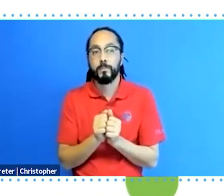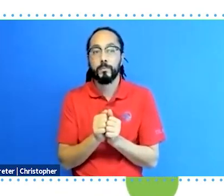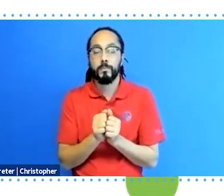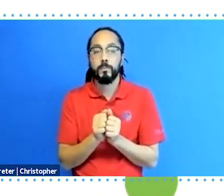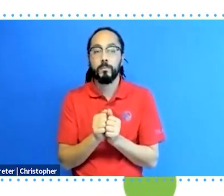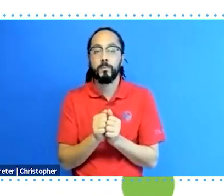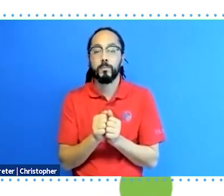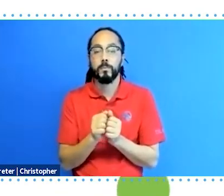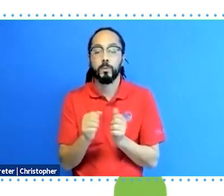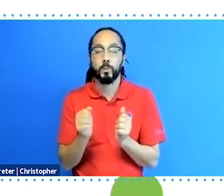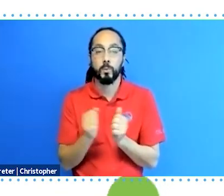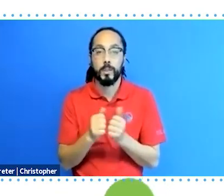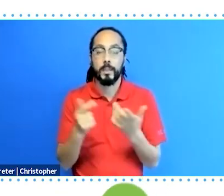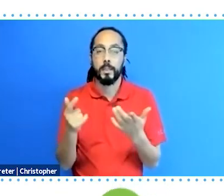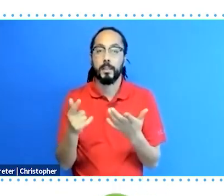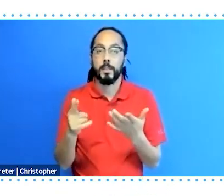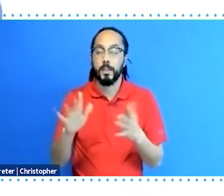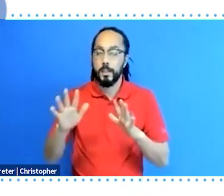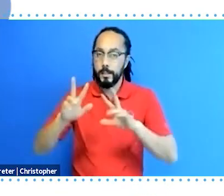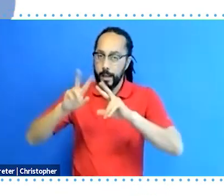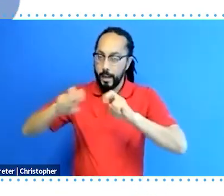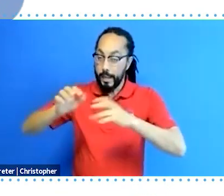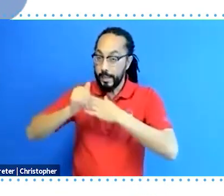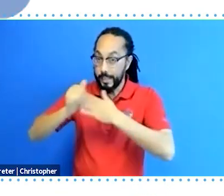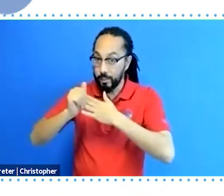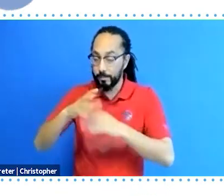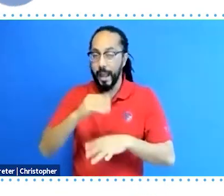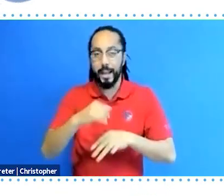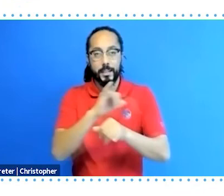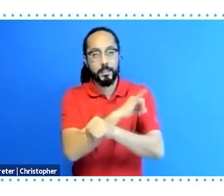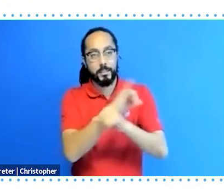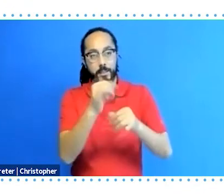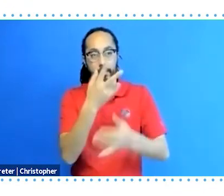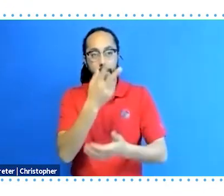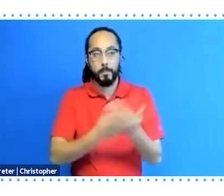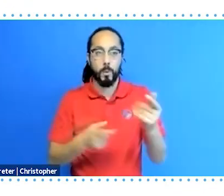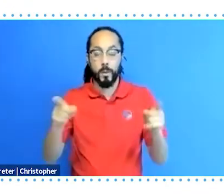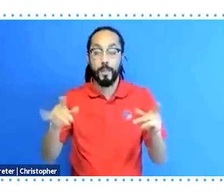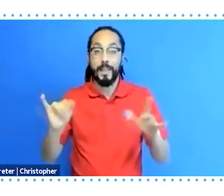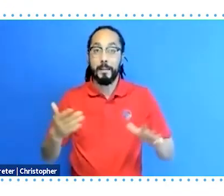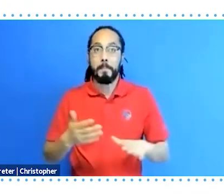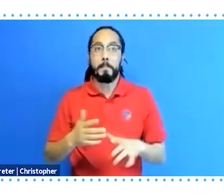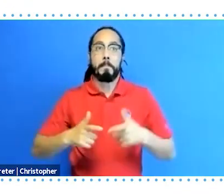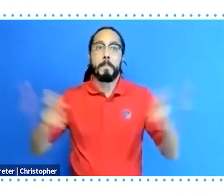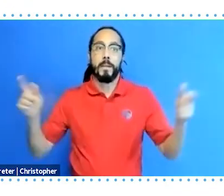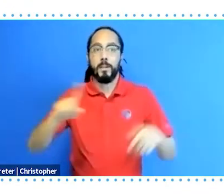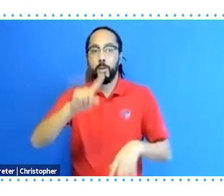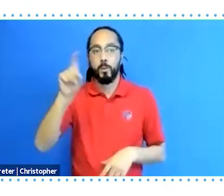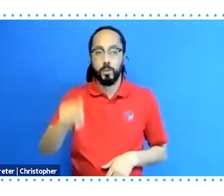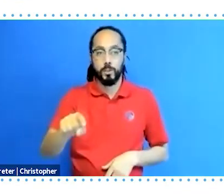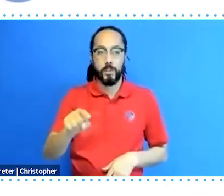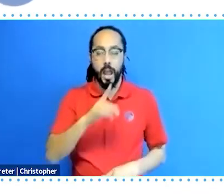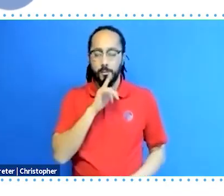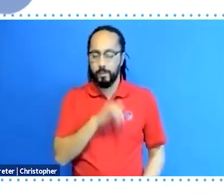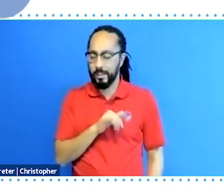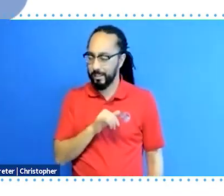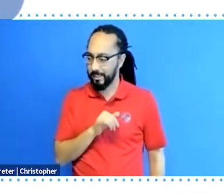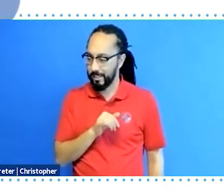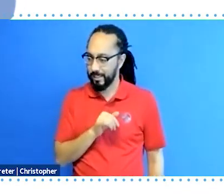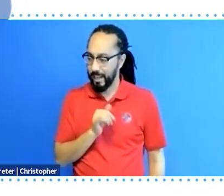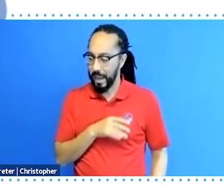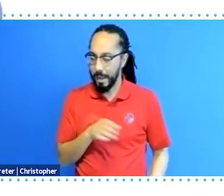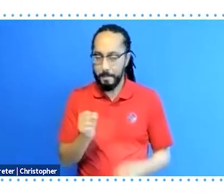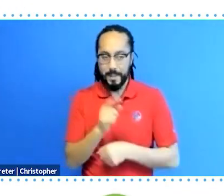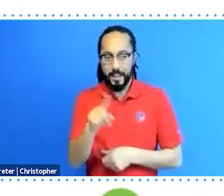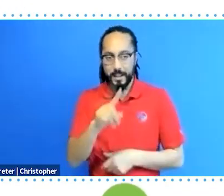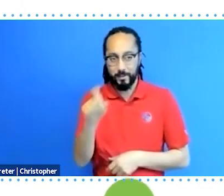leadership and institutions and power in our world? That's a big question. I realize how big I just lobbed at you, but you can